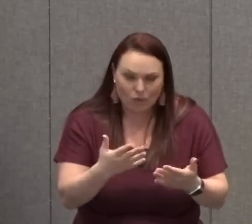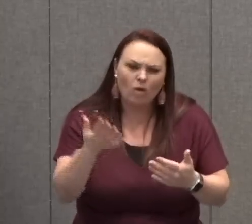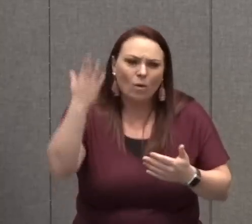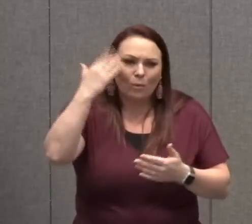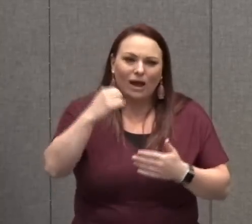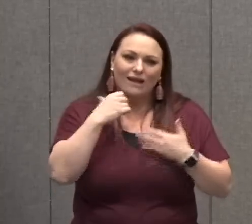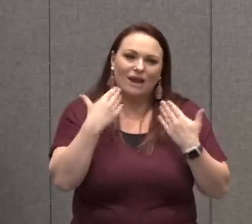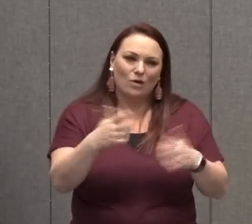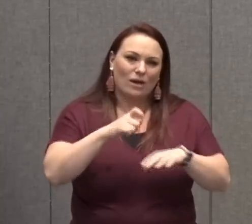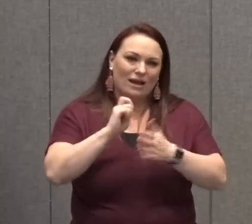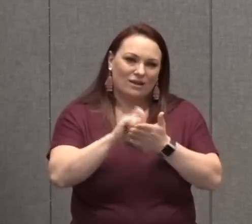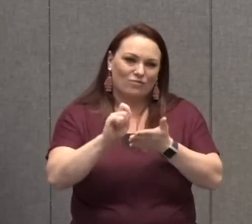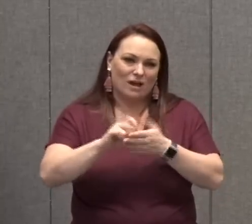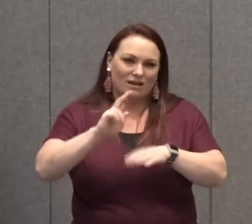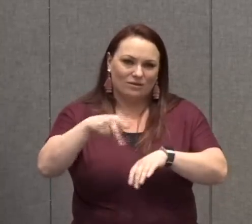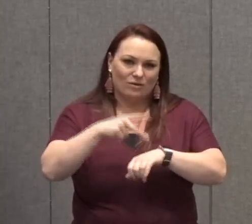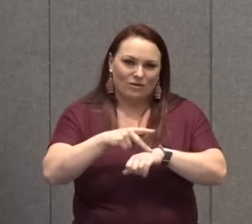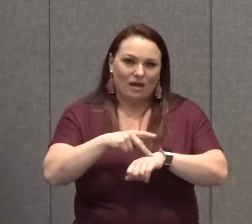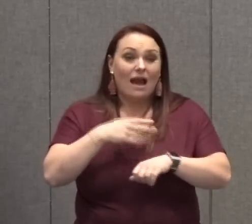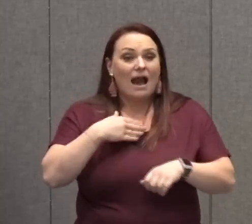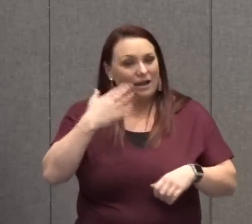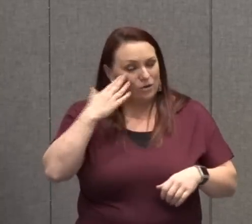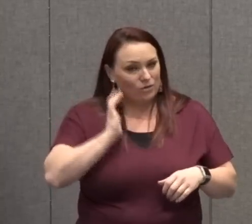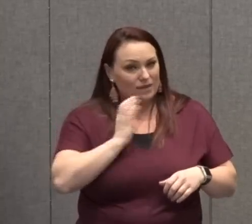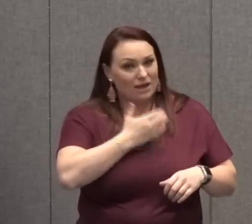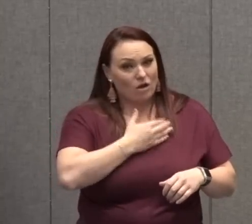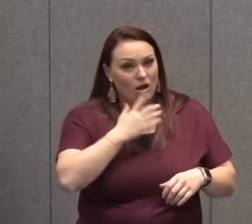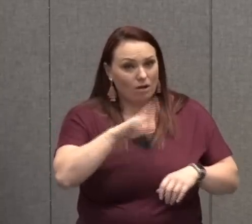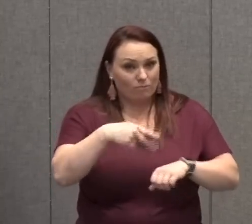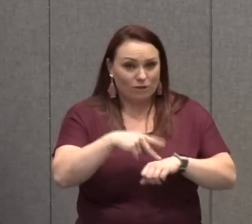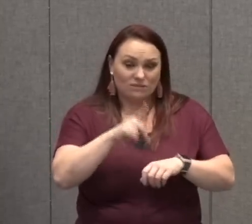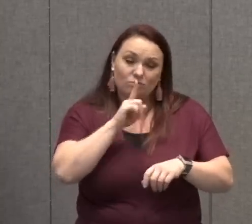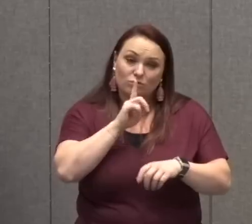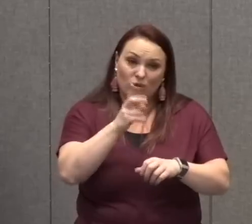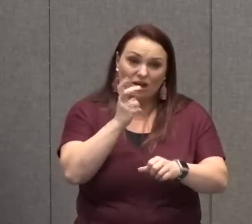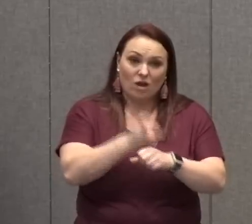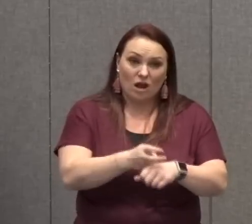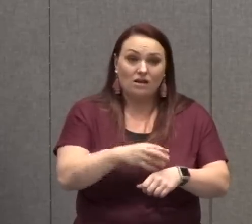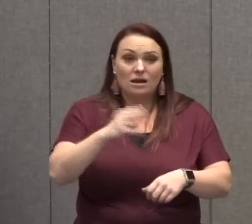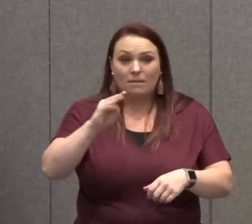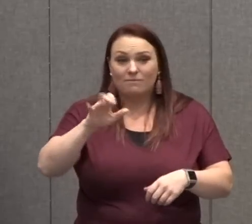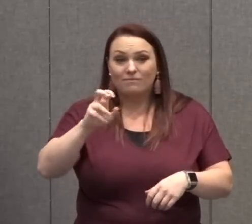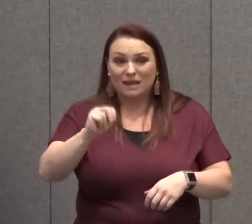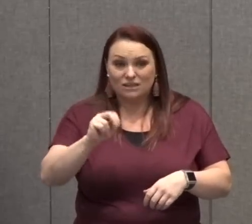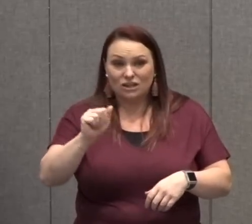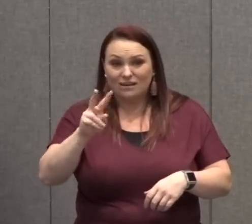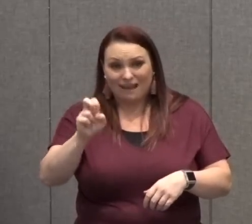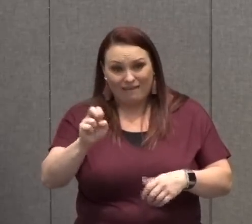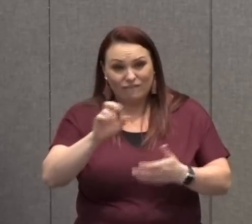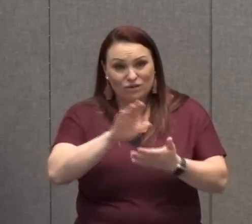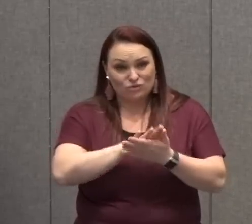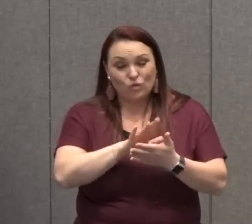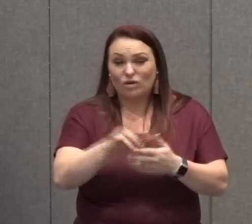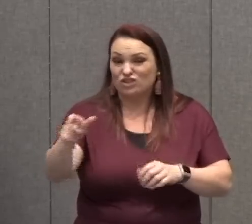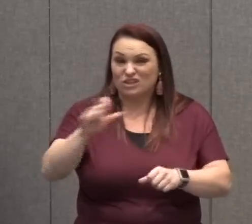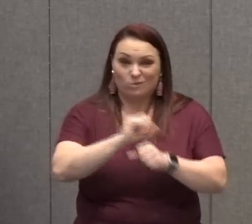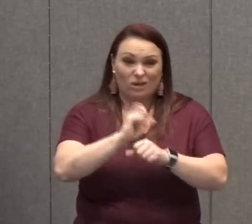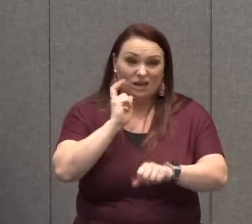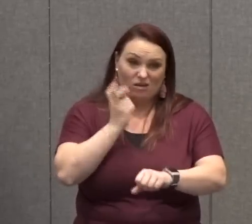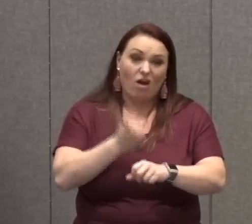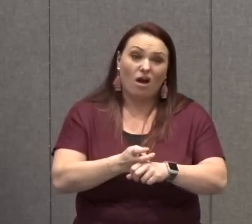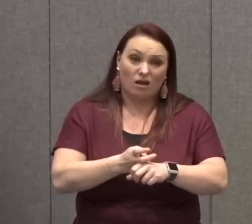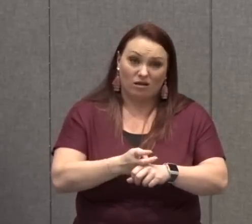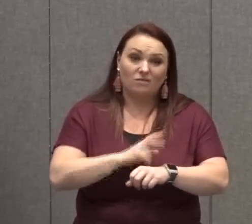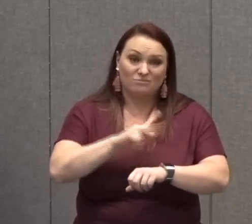working so hard she is Mrs. Garcia over at Mission Avenue she is she's working very hard we appreciate her yeah and other ones that we